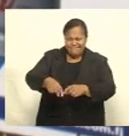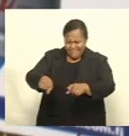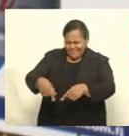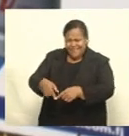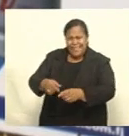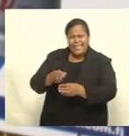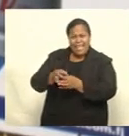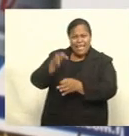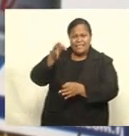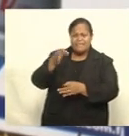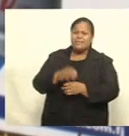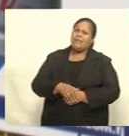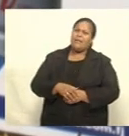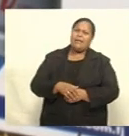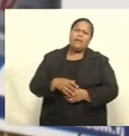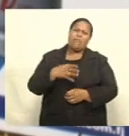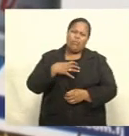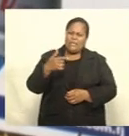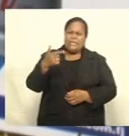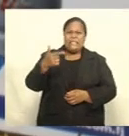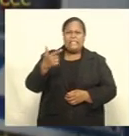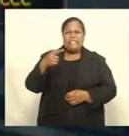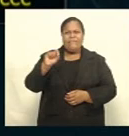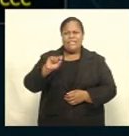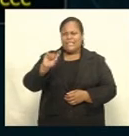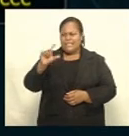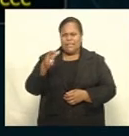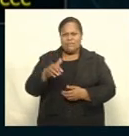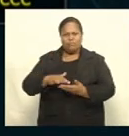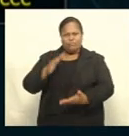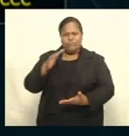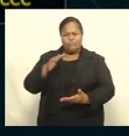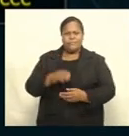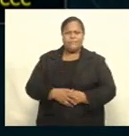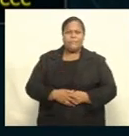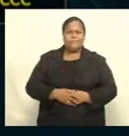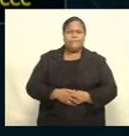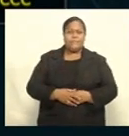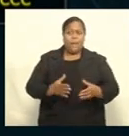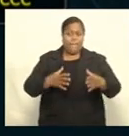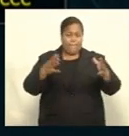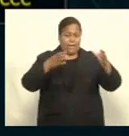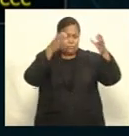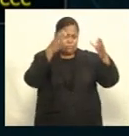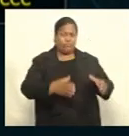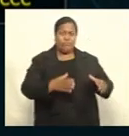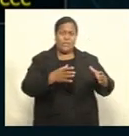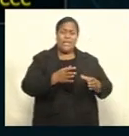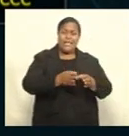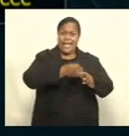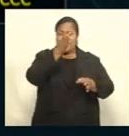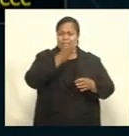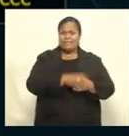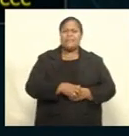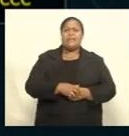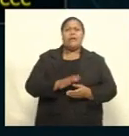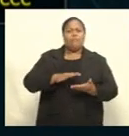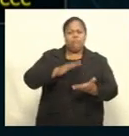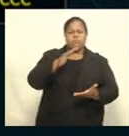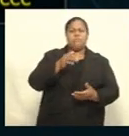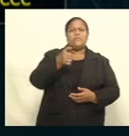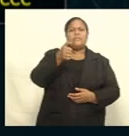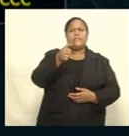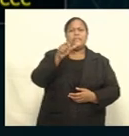$41.64, an increase of 70 cents. And bulk gas moves from $2.64 to $2.70, an increase of 6 cents